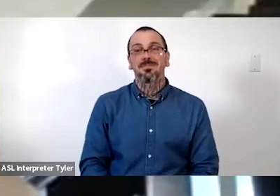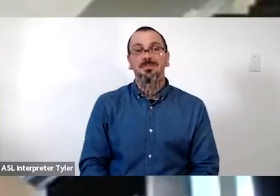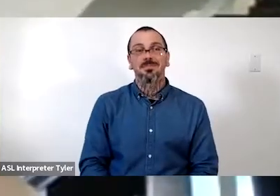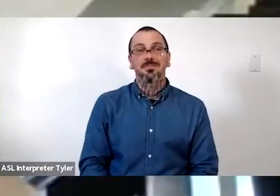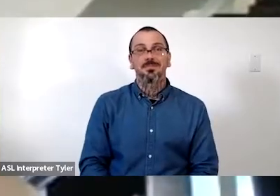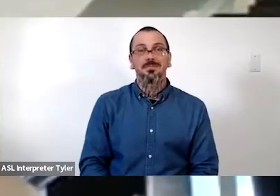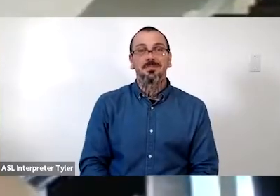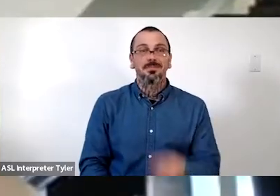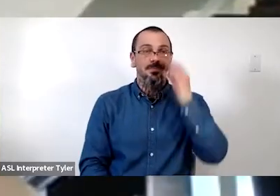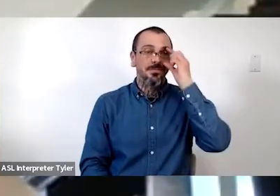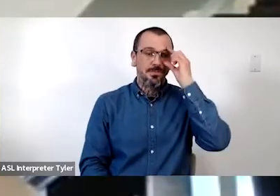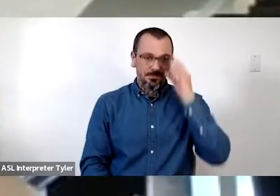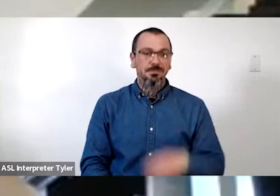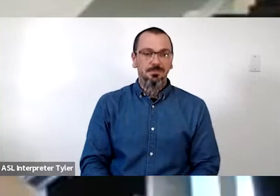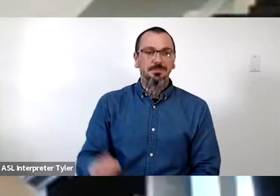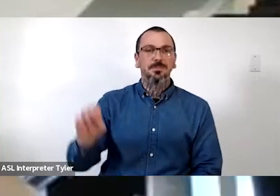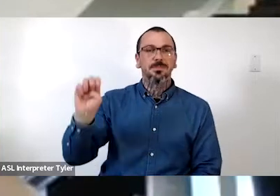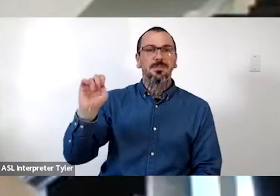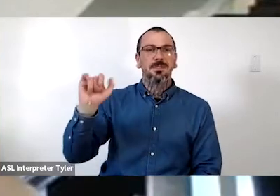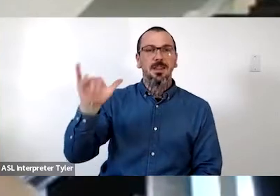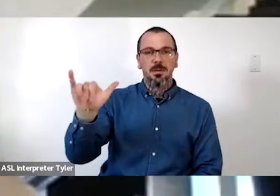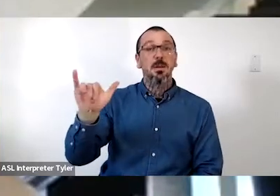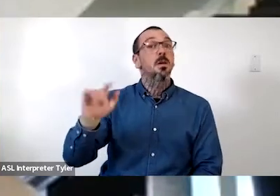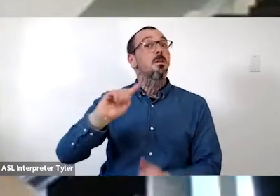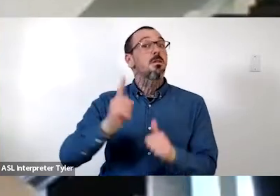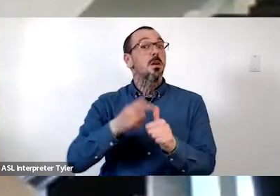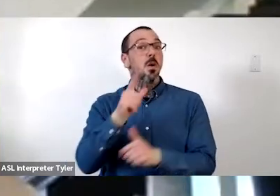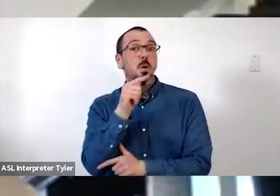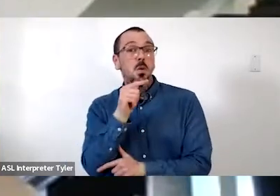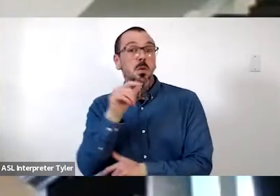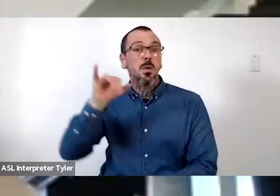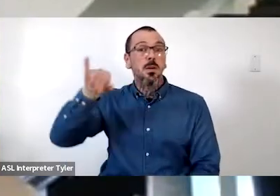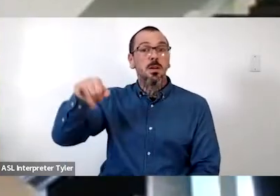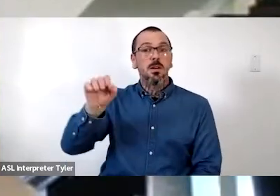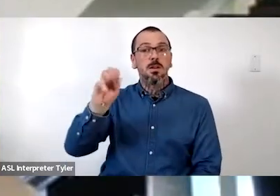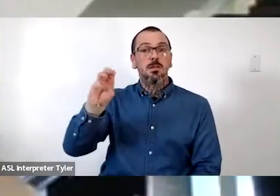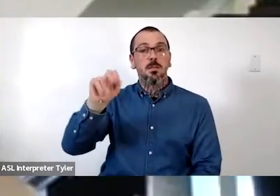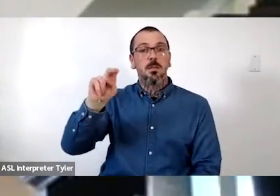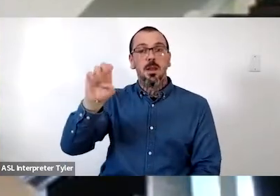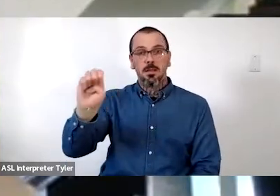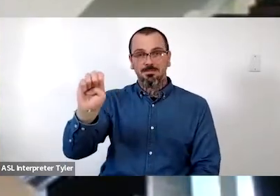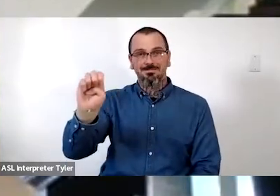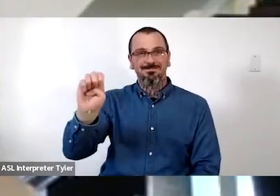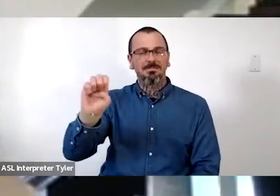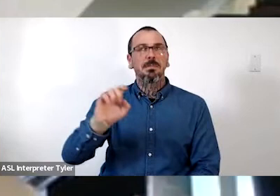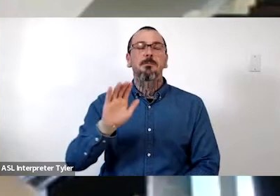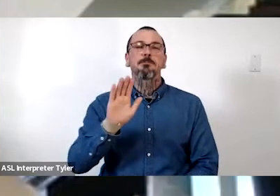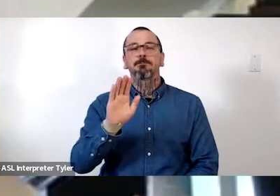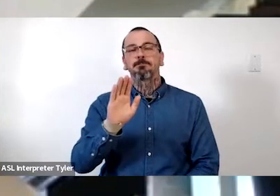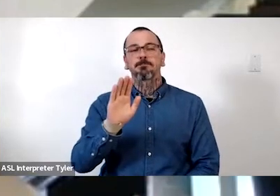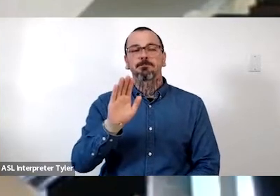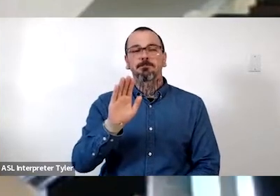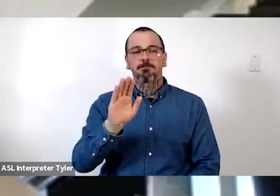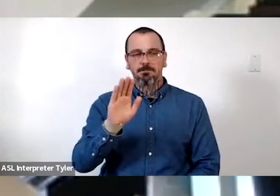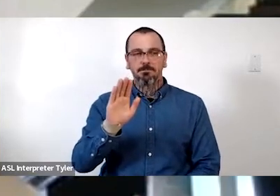So our first investigator is Jasmine Tang. So they're in their first year of, or their final year, sorry, of their Bachelor